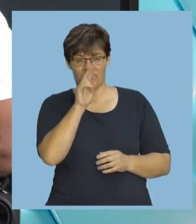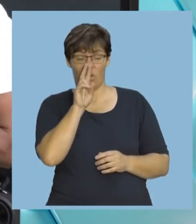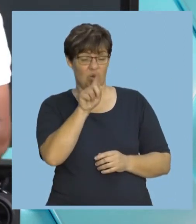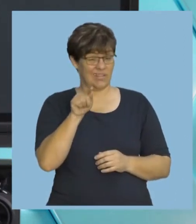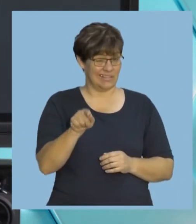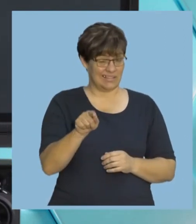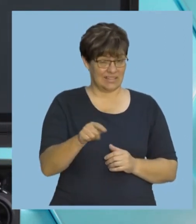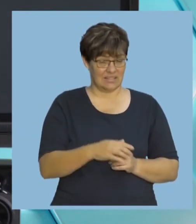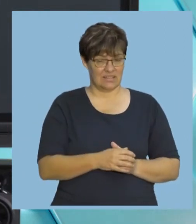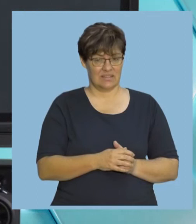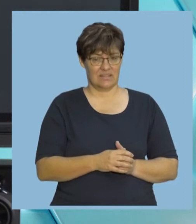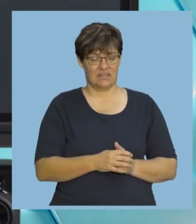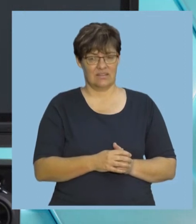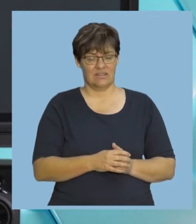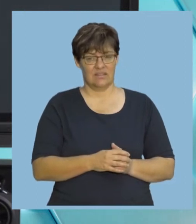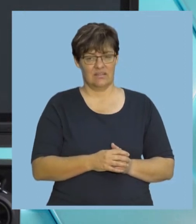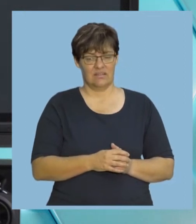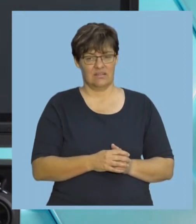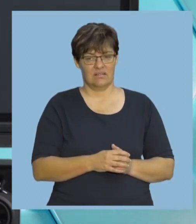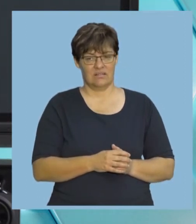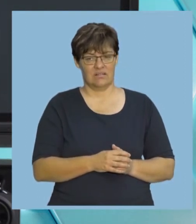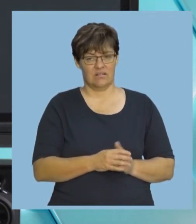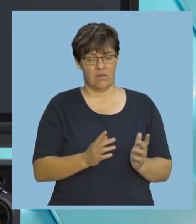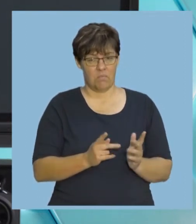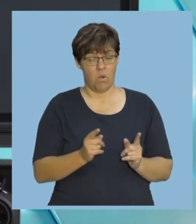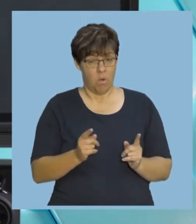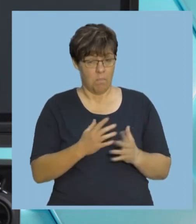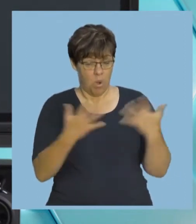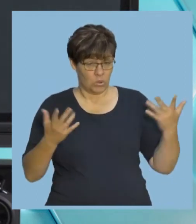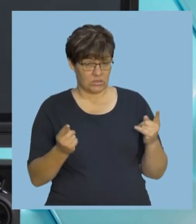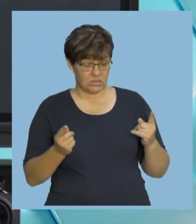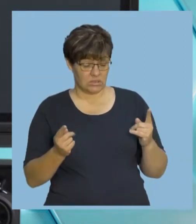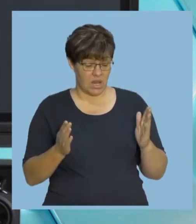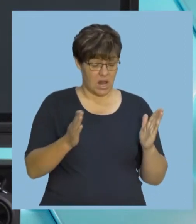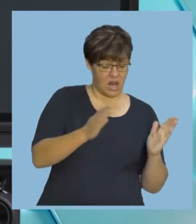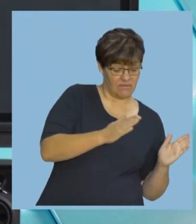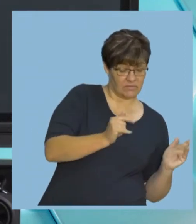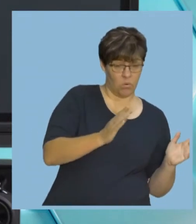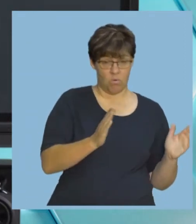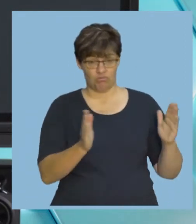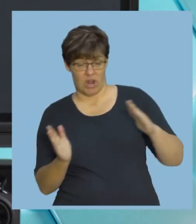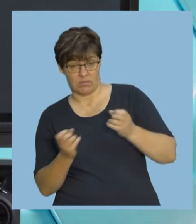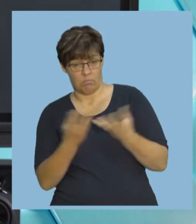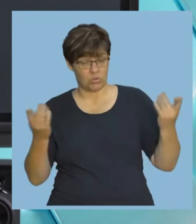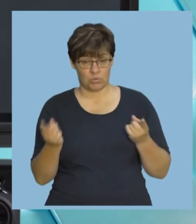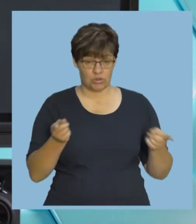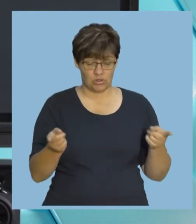So if you look at the Whisker plot, where's the Whisker plot? To the right, to the left, or to the